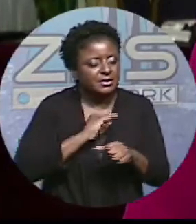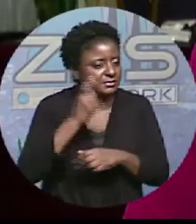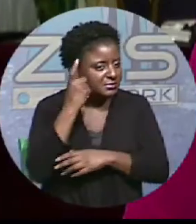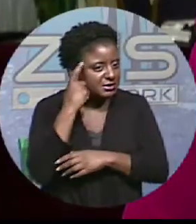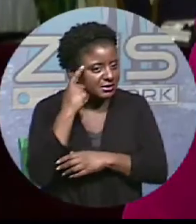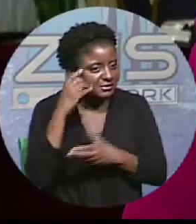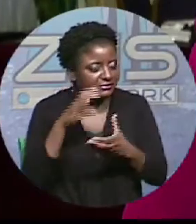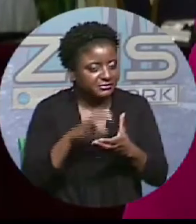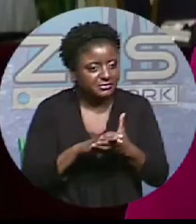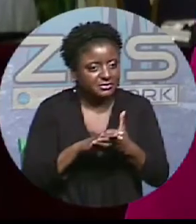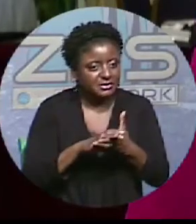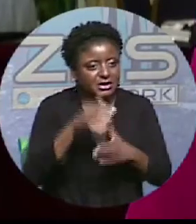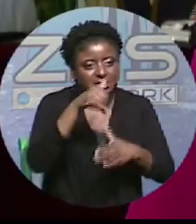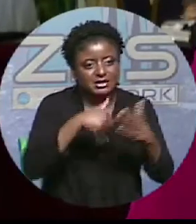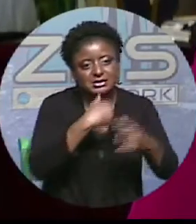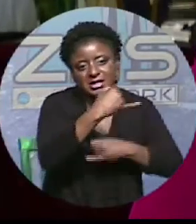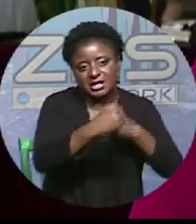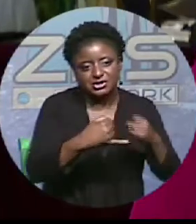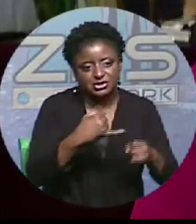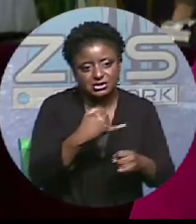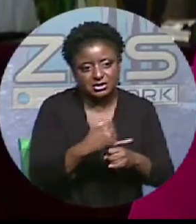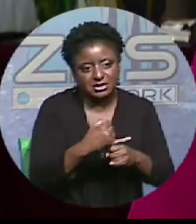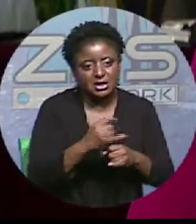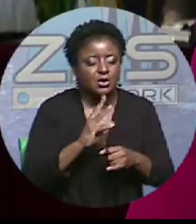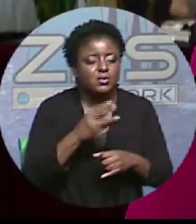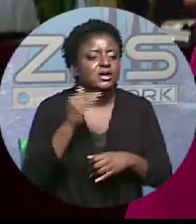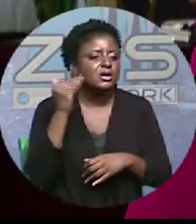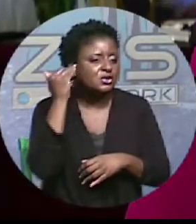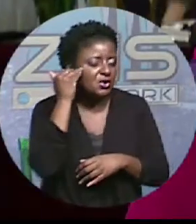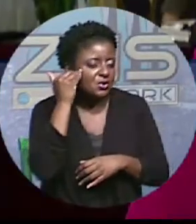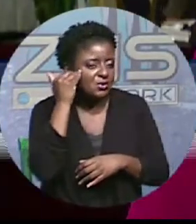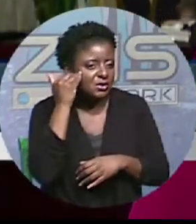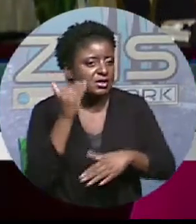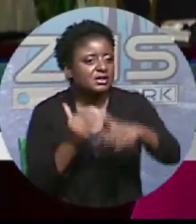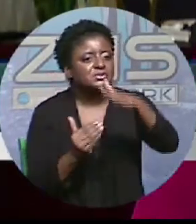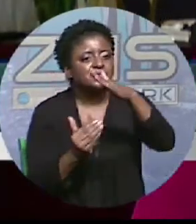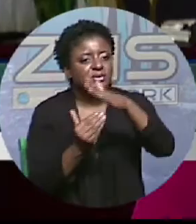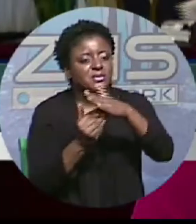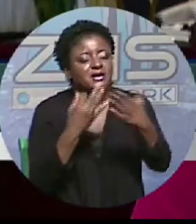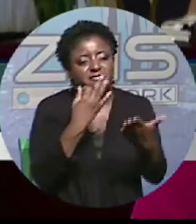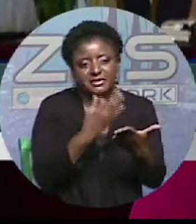internationally we are known to be a premier financial center.